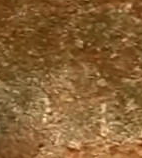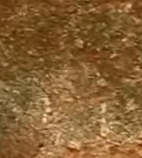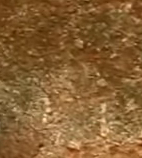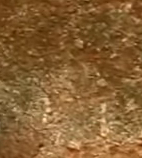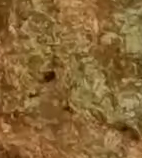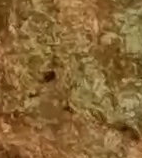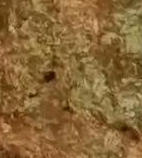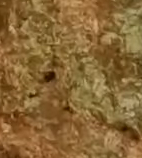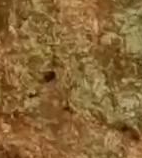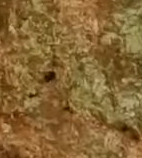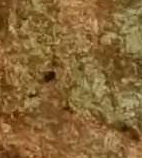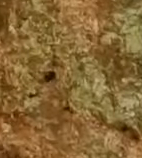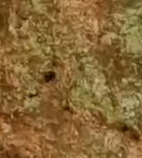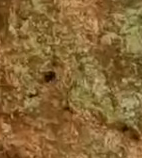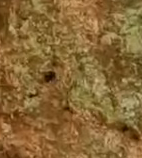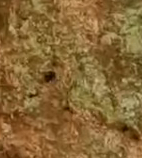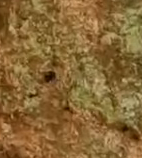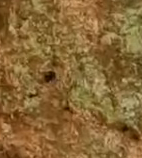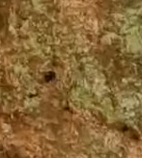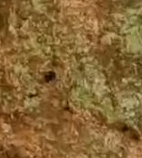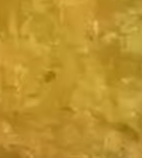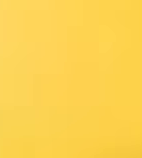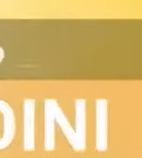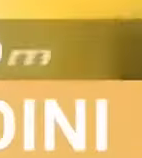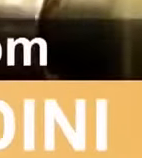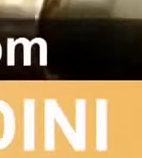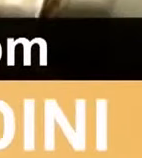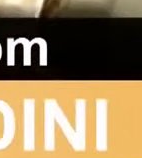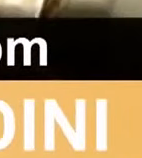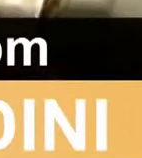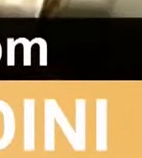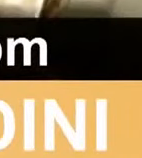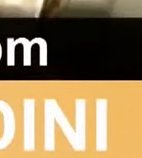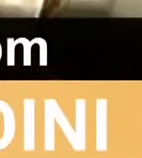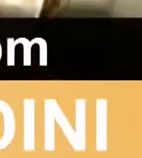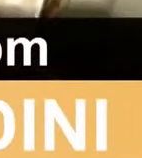I'm going to go to the house.